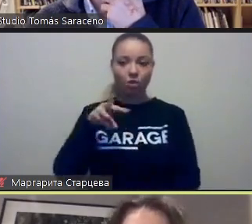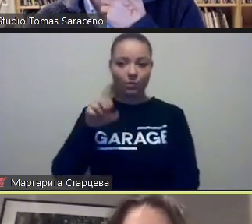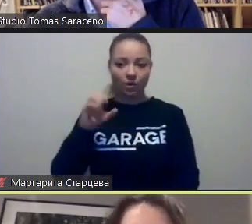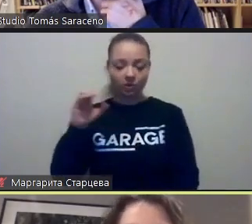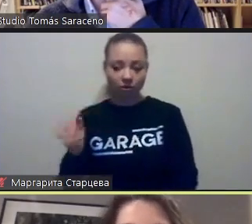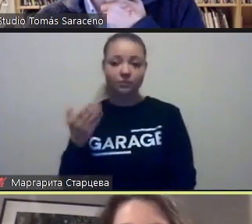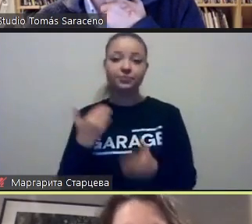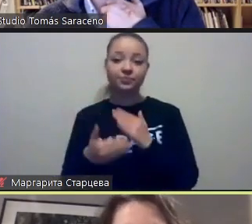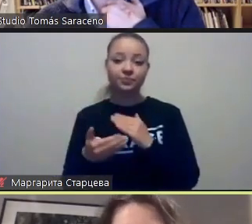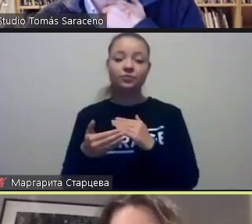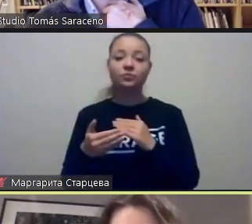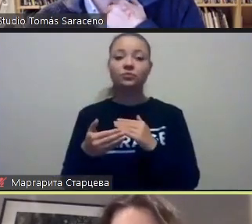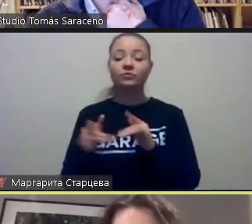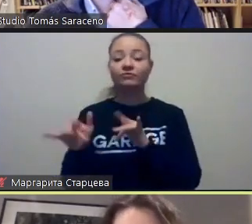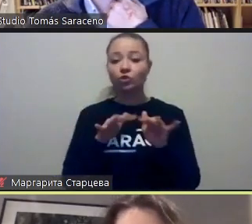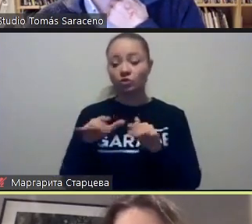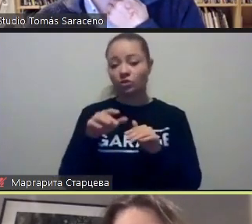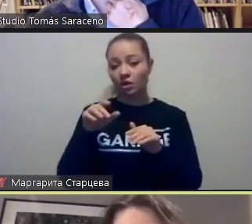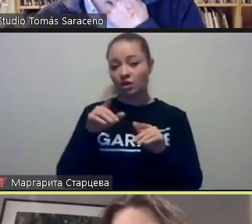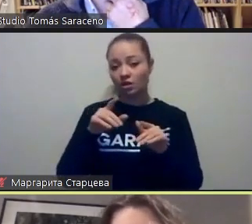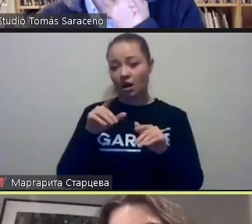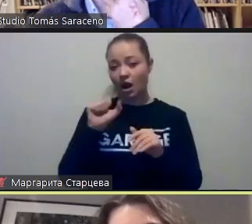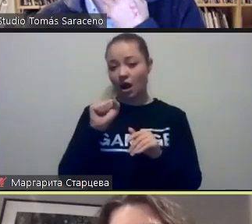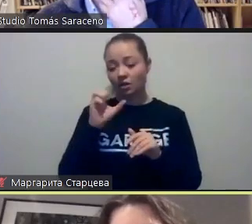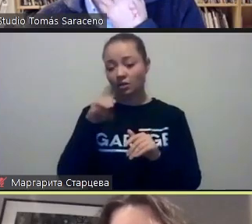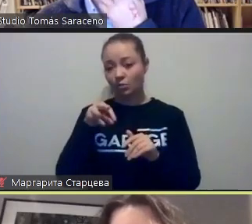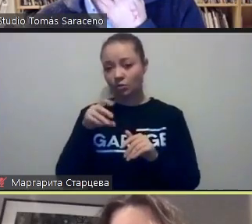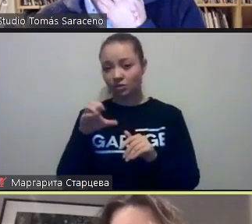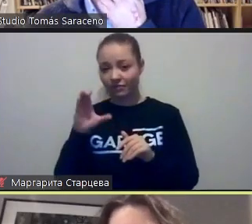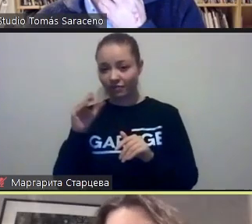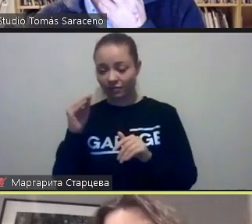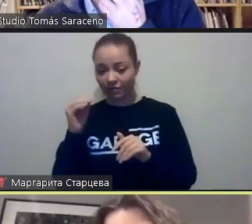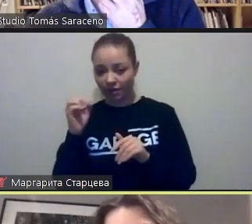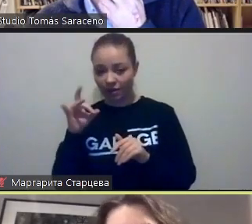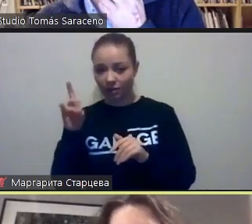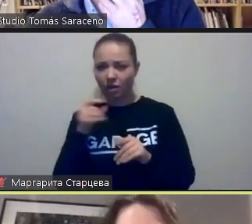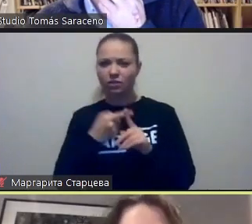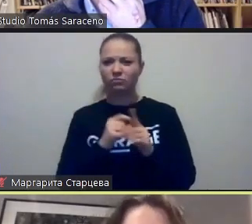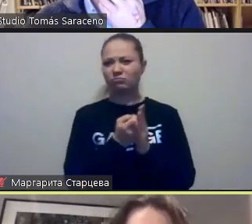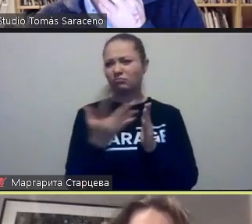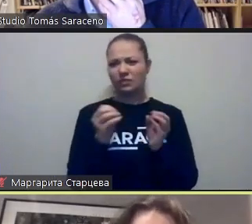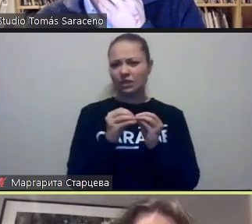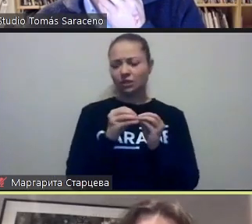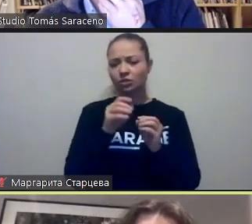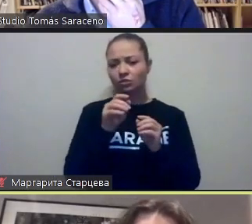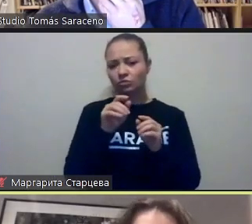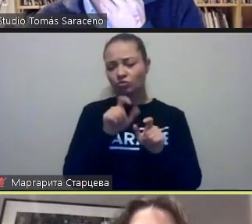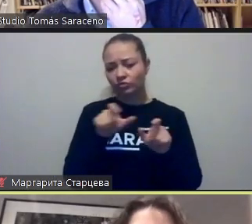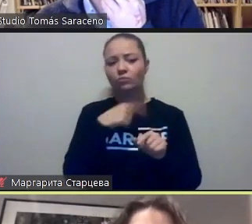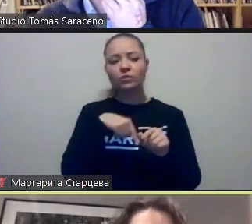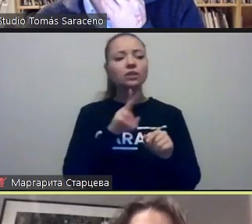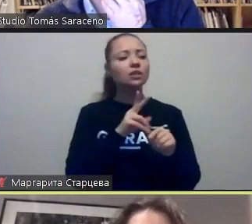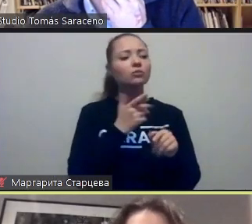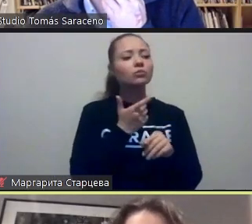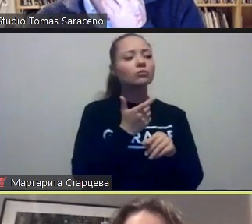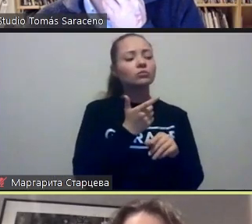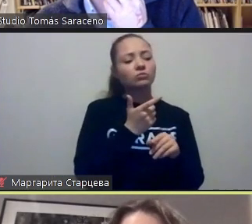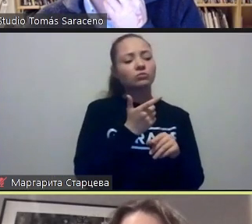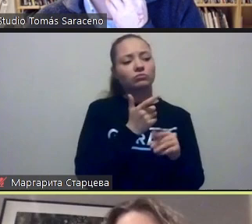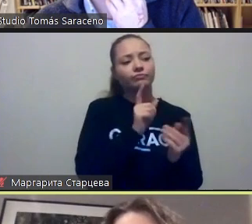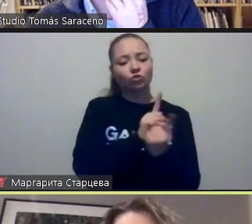Tomas's sculpture. And as part of this project, we gathered a group of